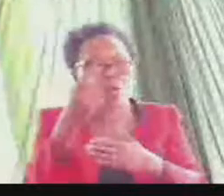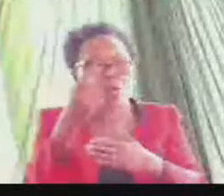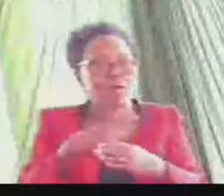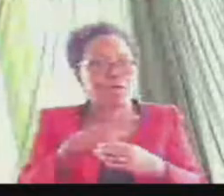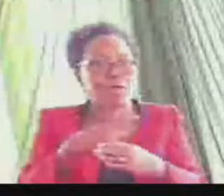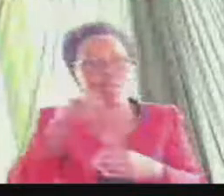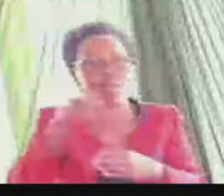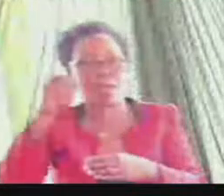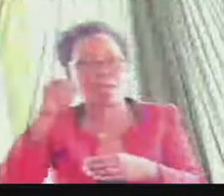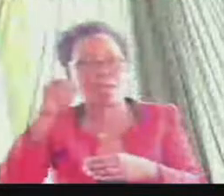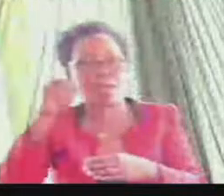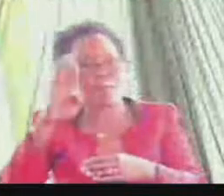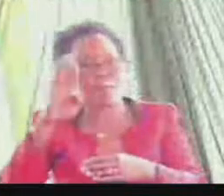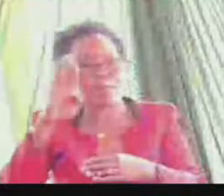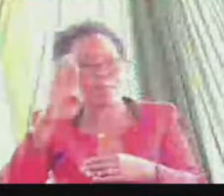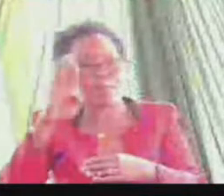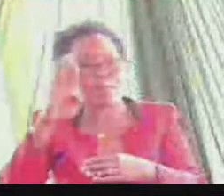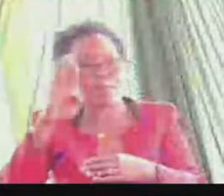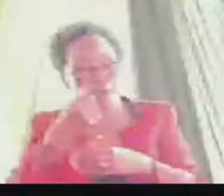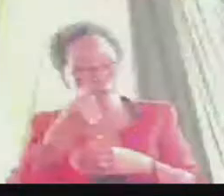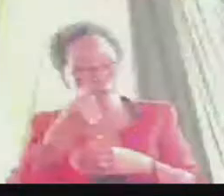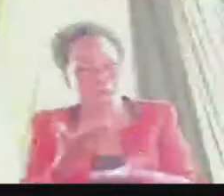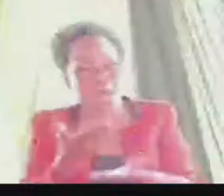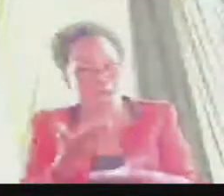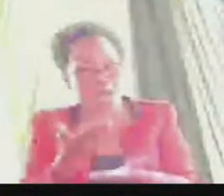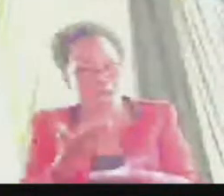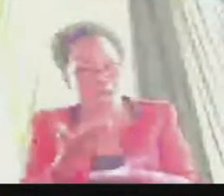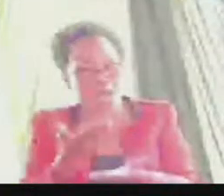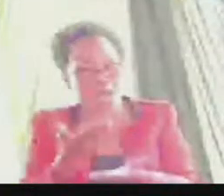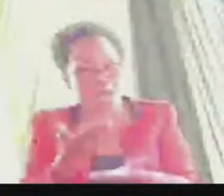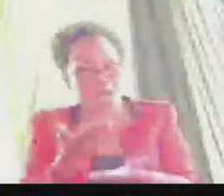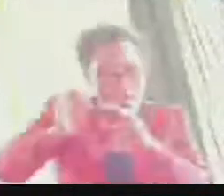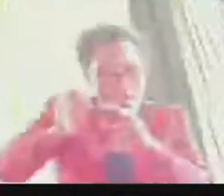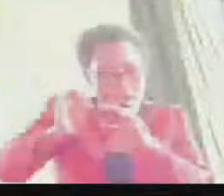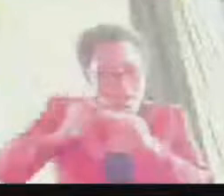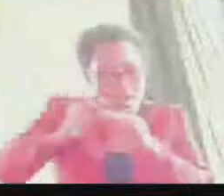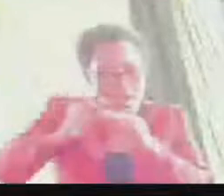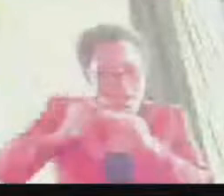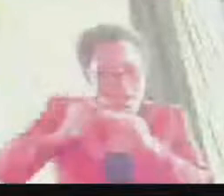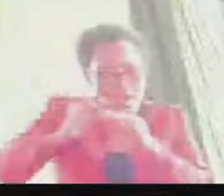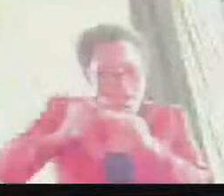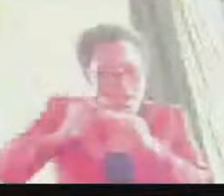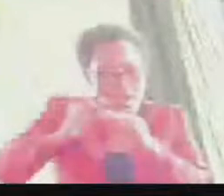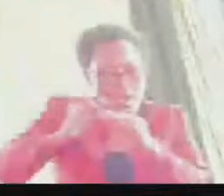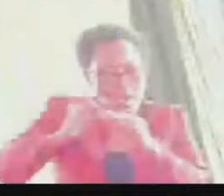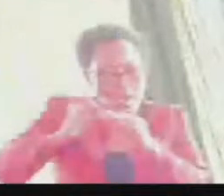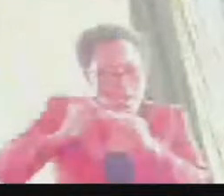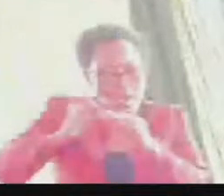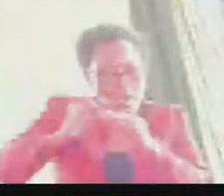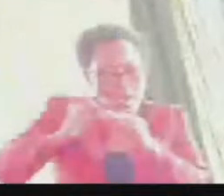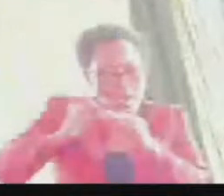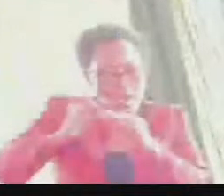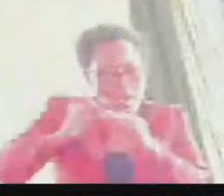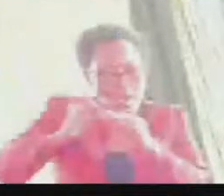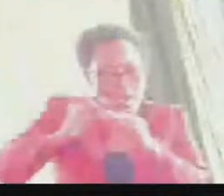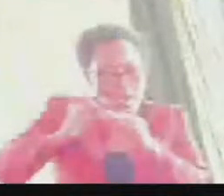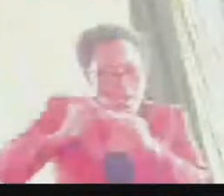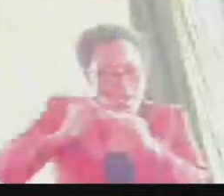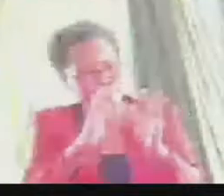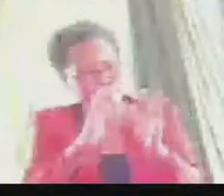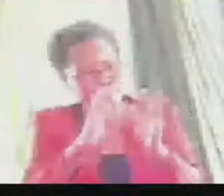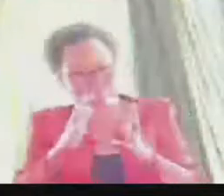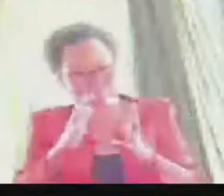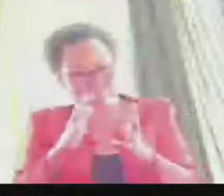MBA enables you to analyze his data, how many rulings, how many judgments, how many witnesses have been heard. That is the